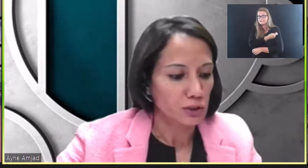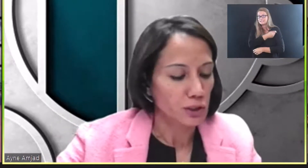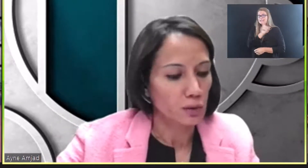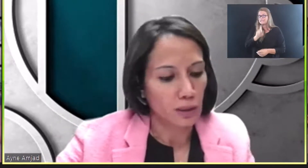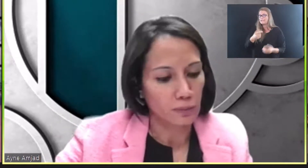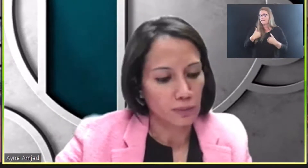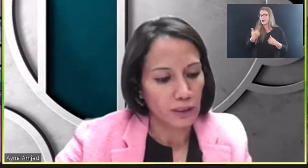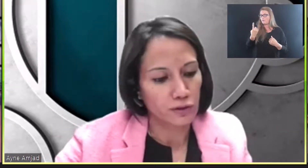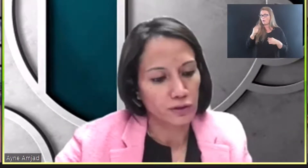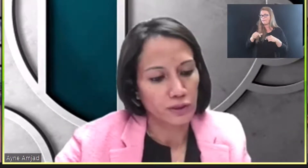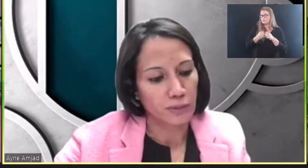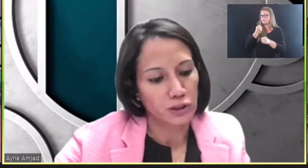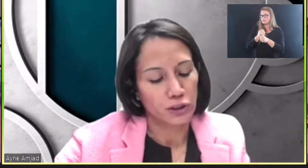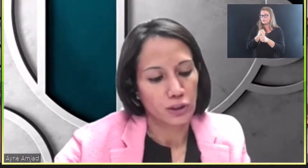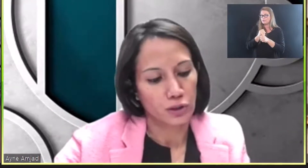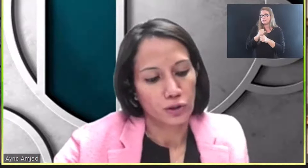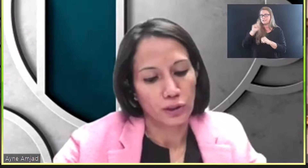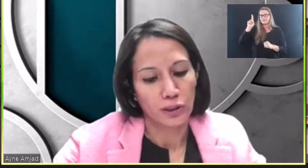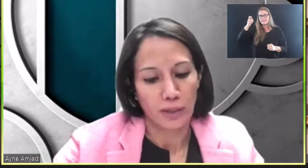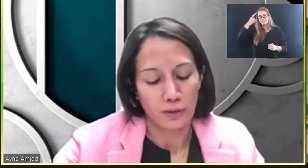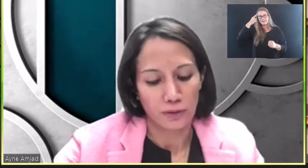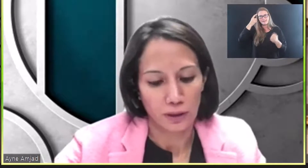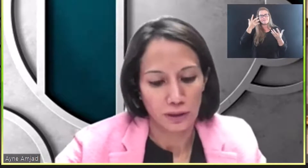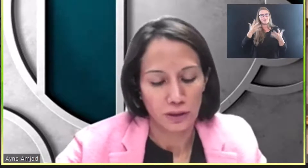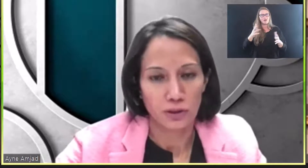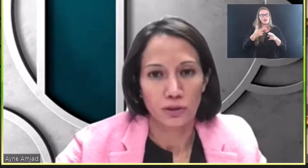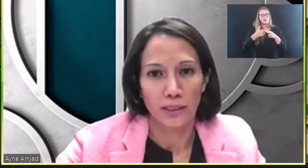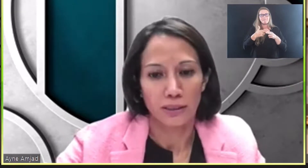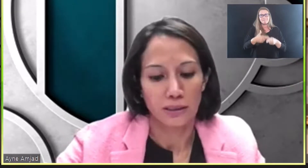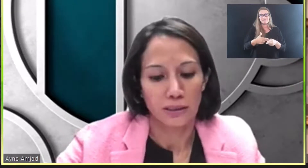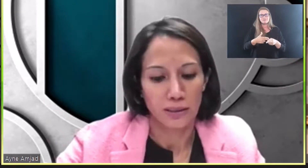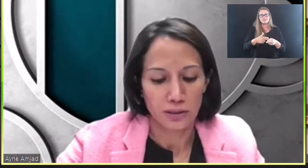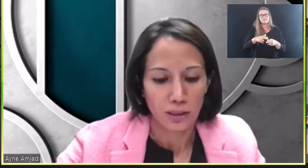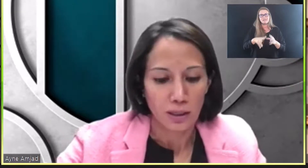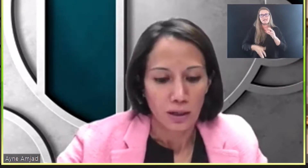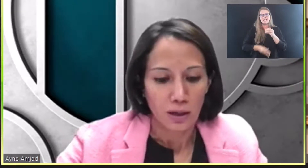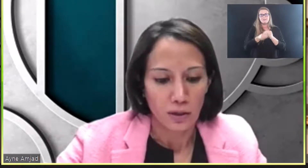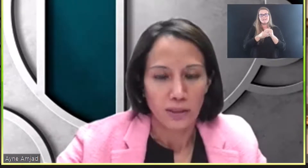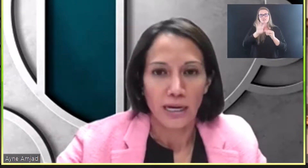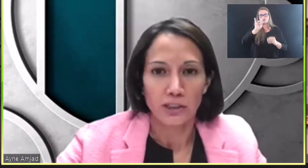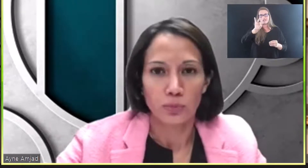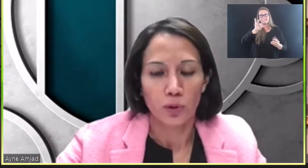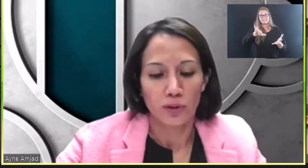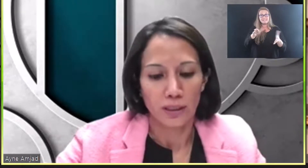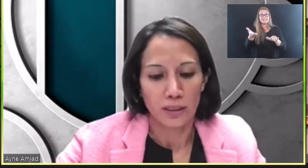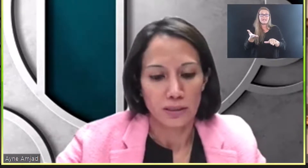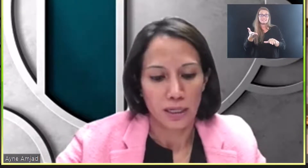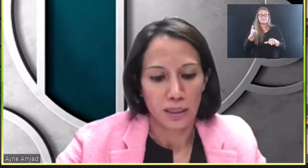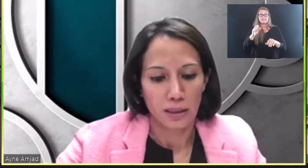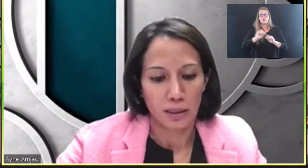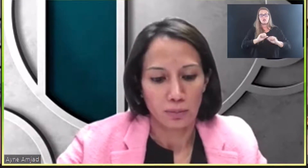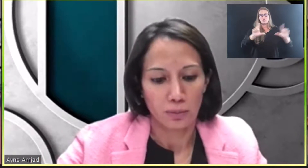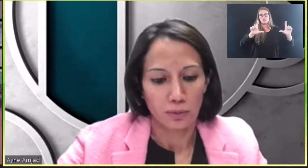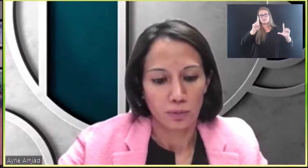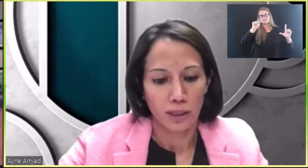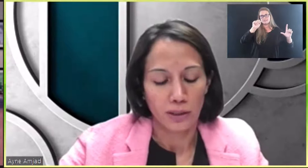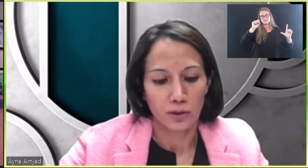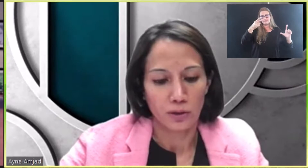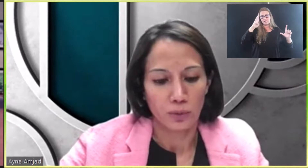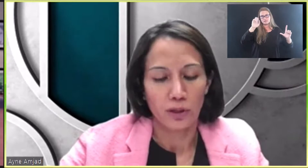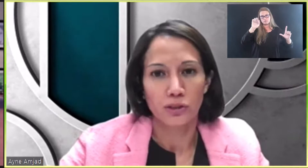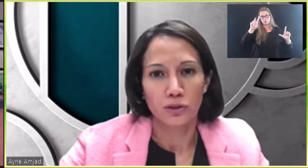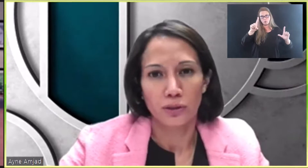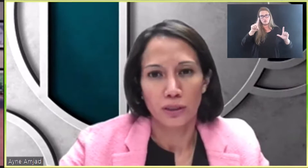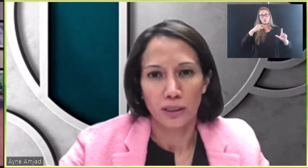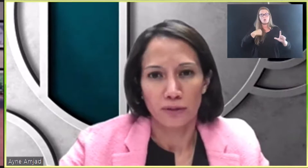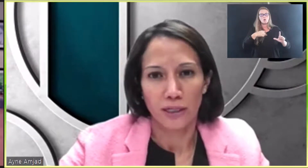And also, the governor did mention it earlier about the additional 18 deaths on the dashboard. That is a reminder that